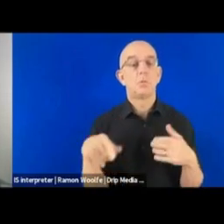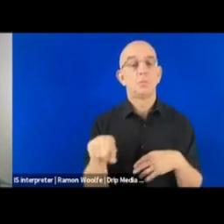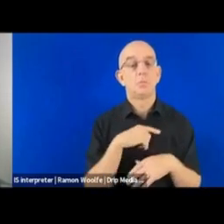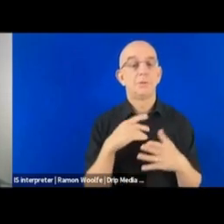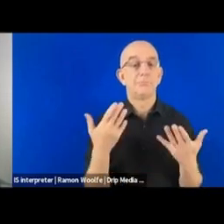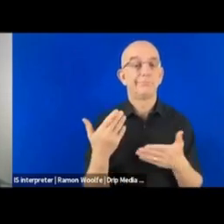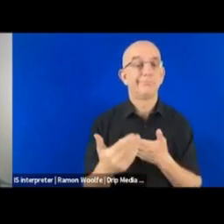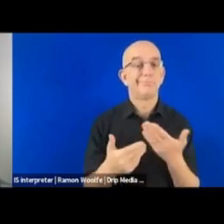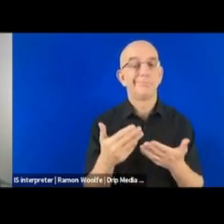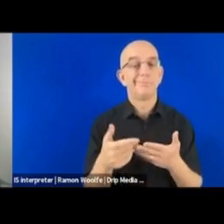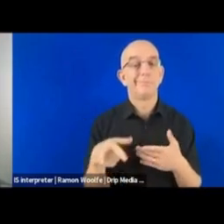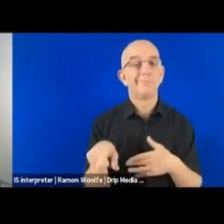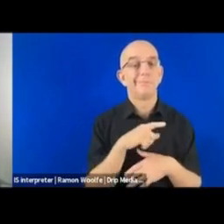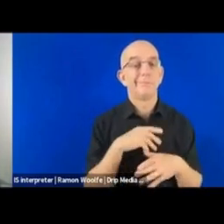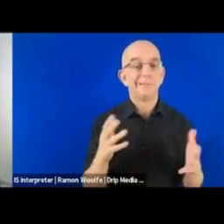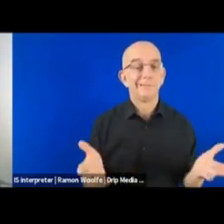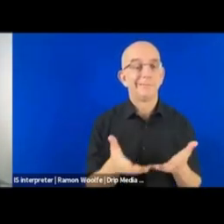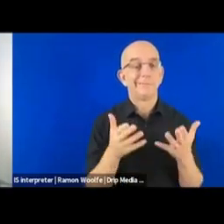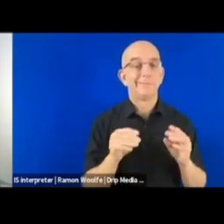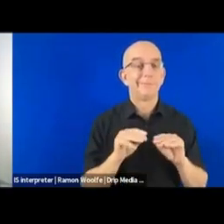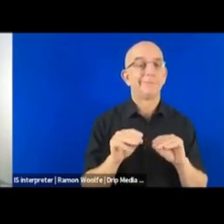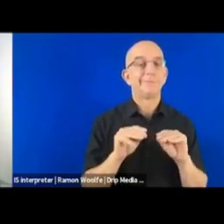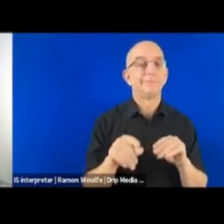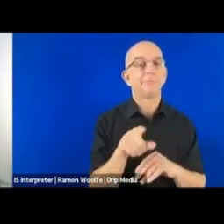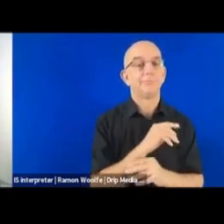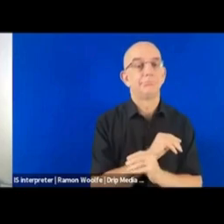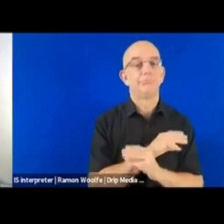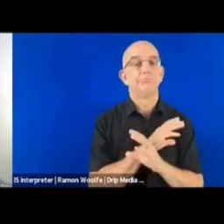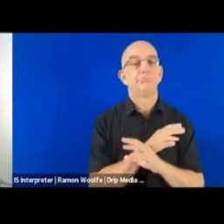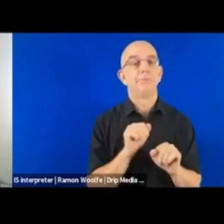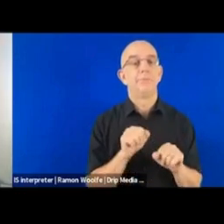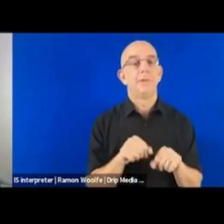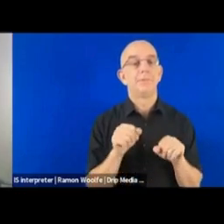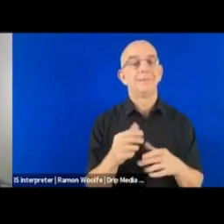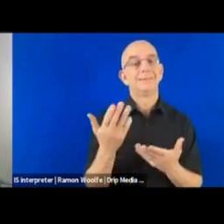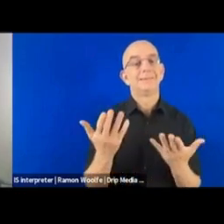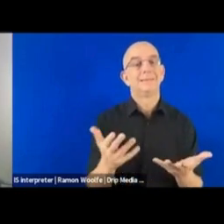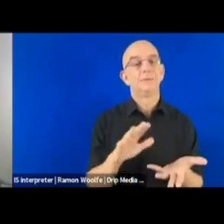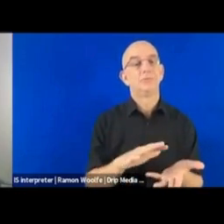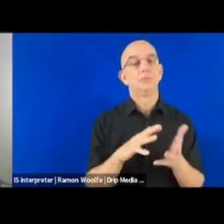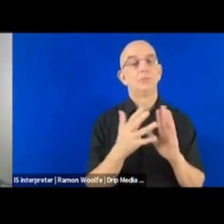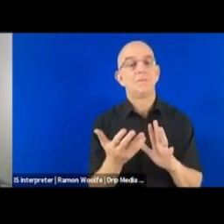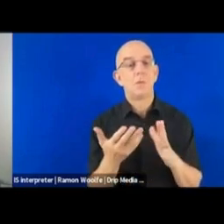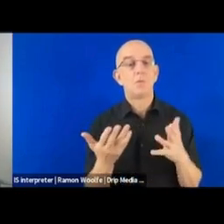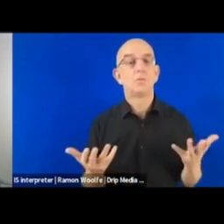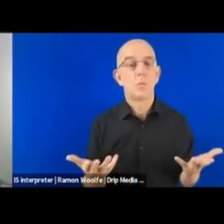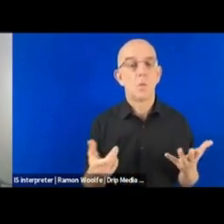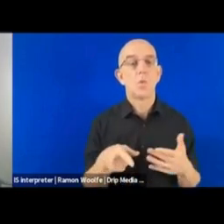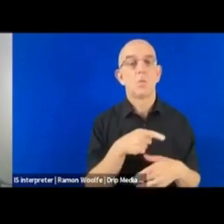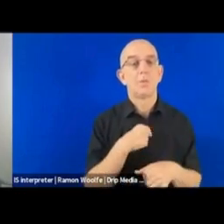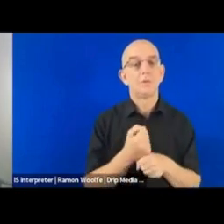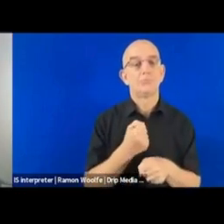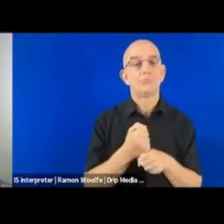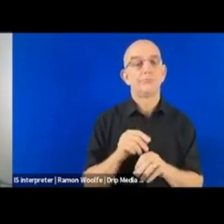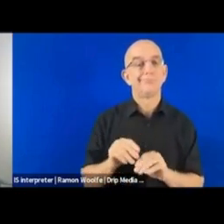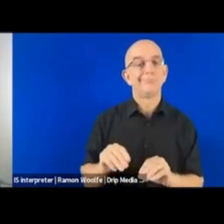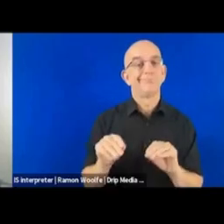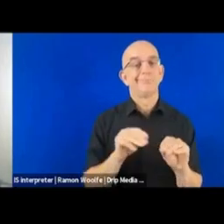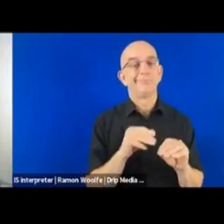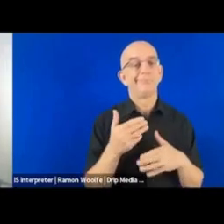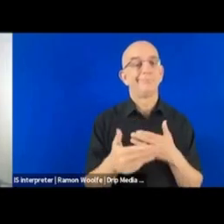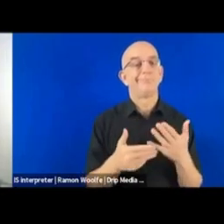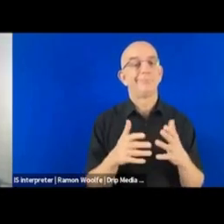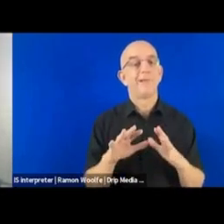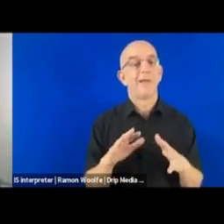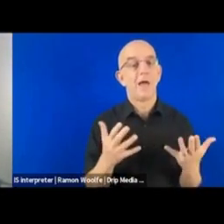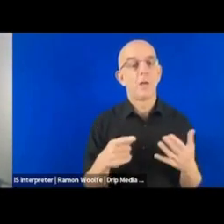even in our certificate programs have been able to be effectively delivered, because now we're incorporating the component